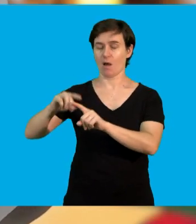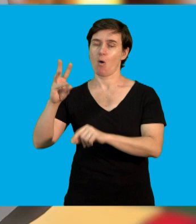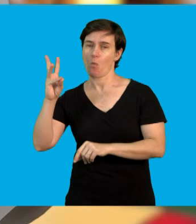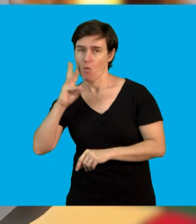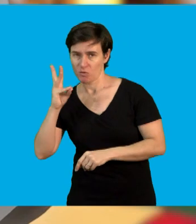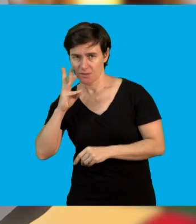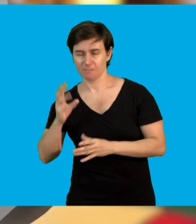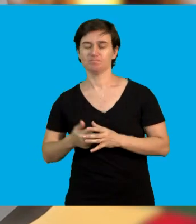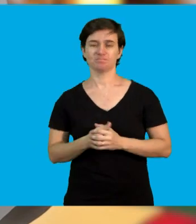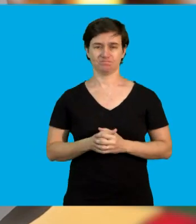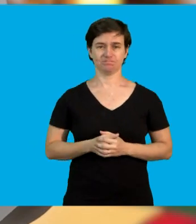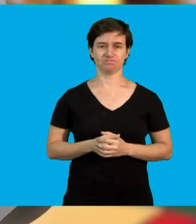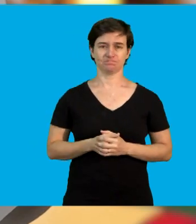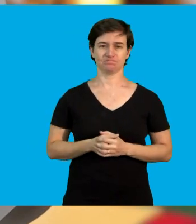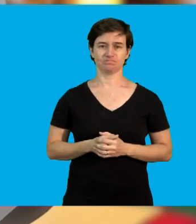plus water.